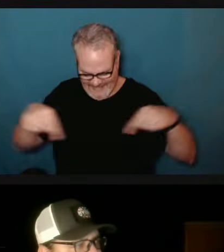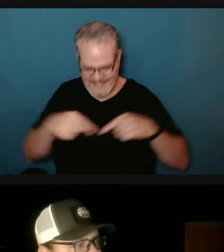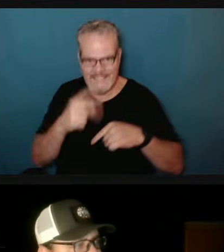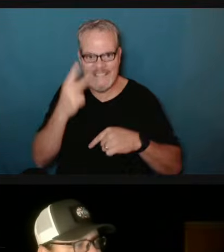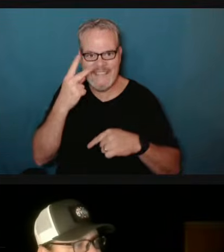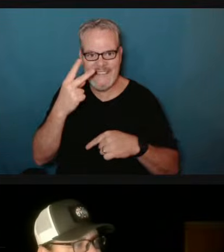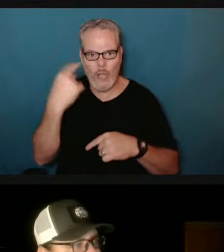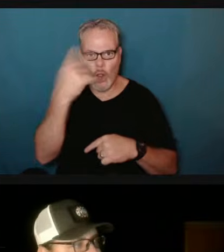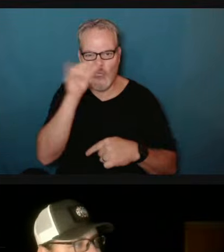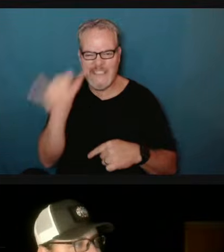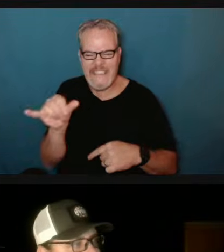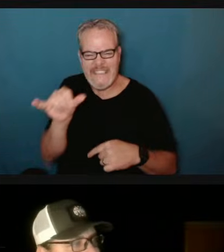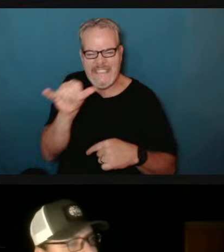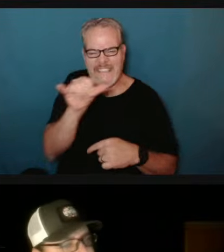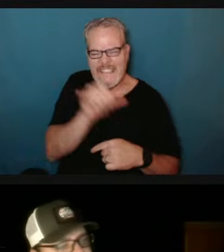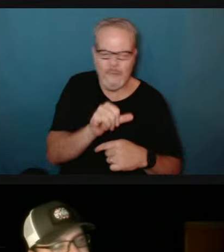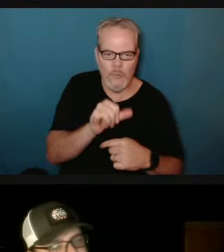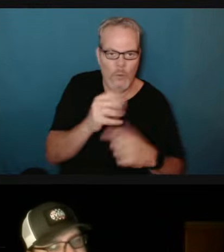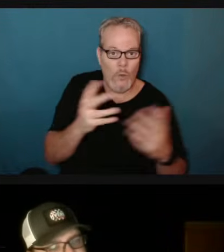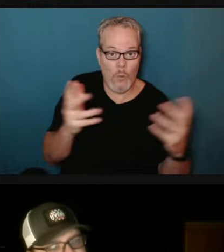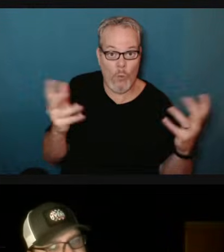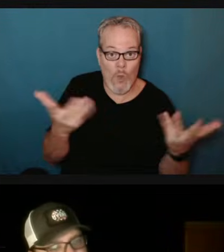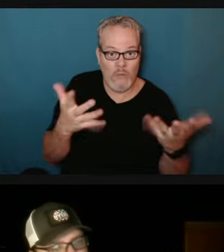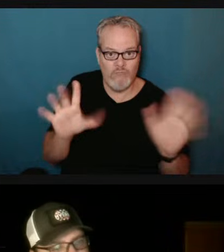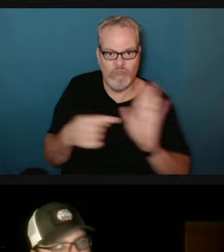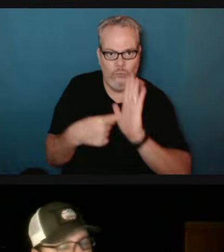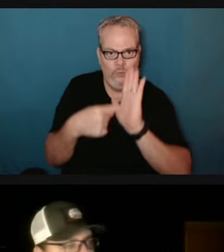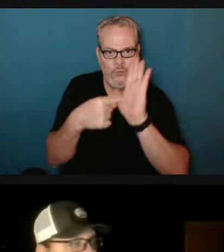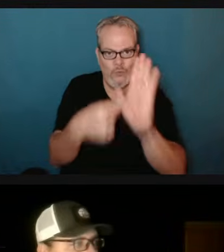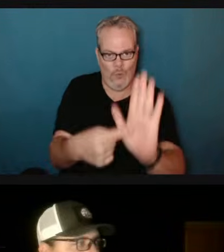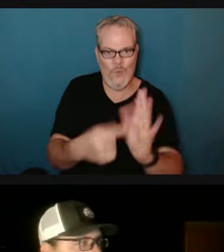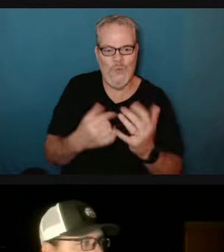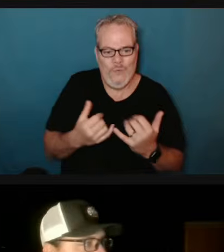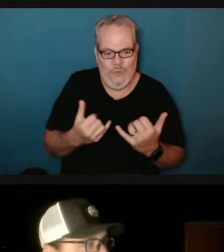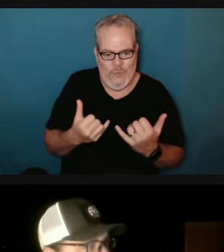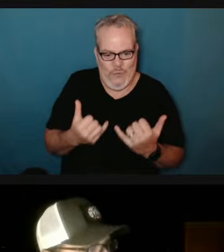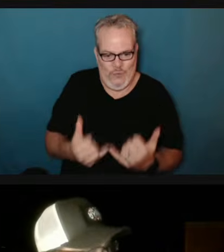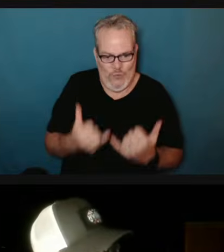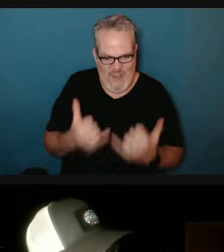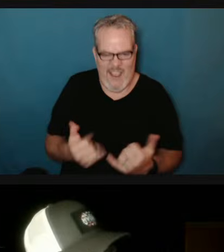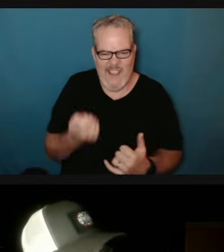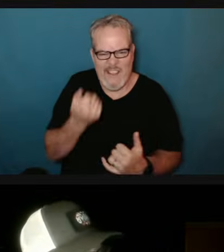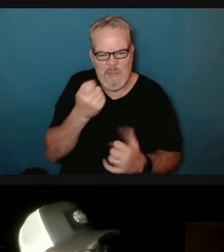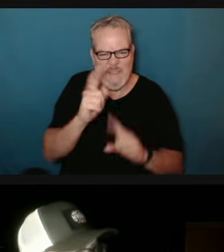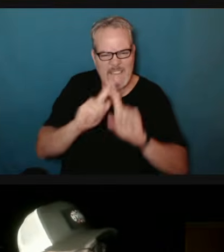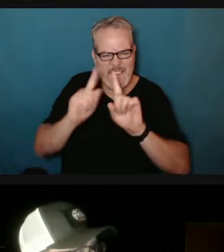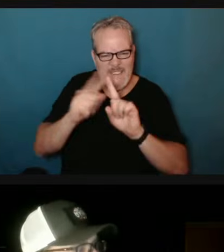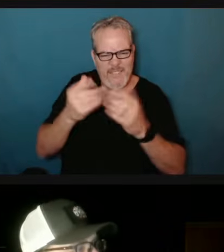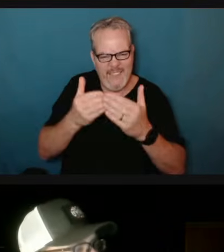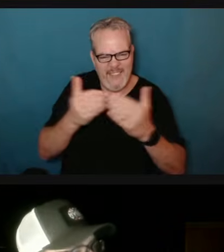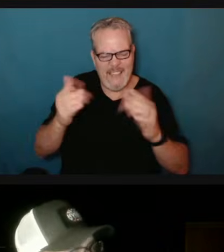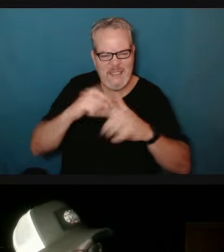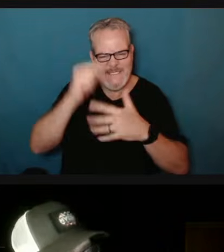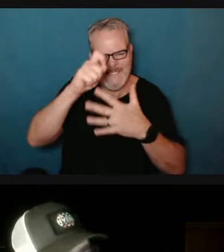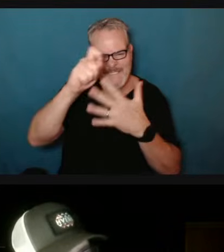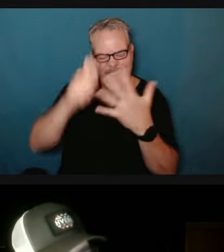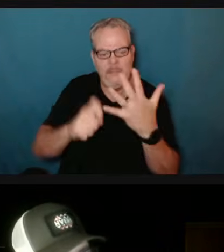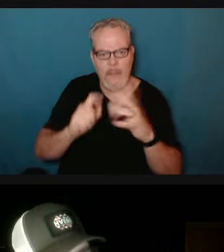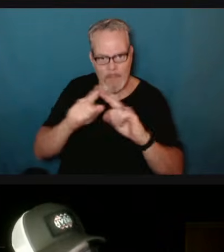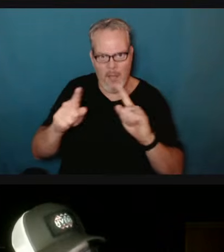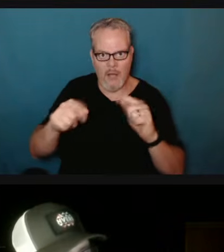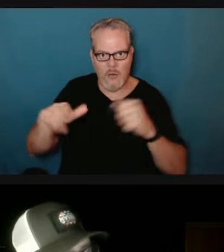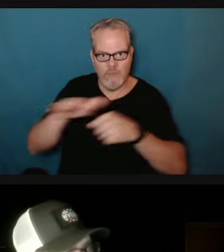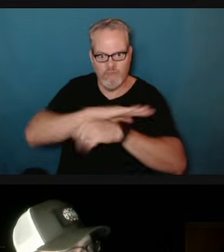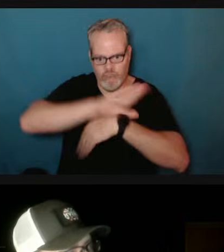almost identical to what the similar ones we showed today. It's little different details here and there, but the overall picture is pretty much right